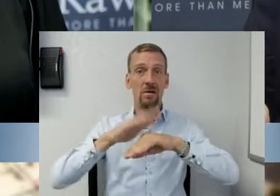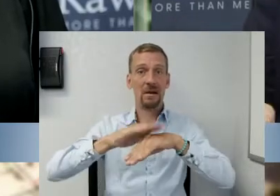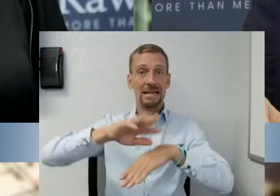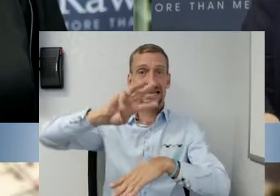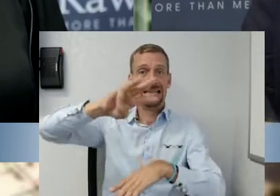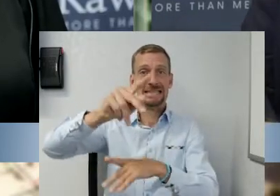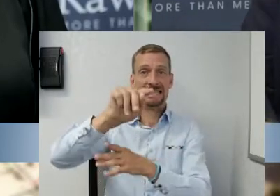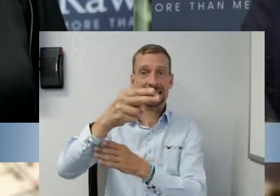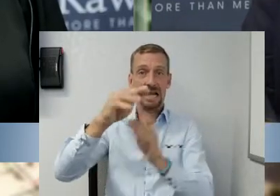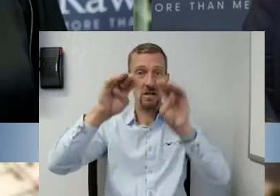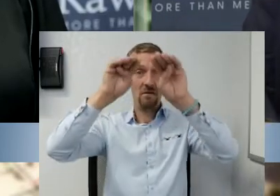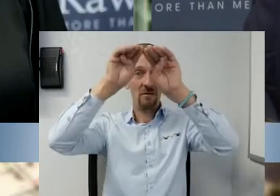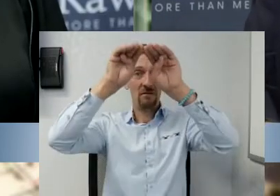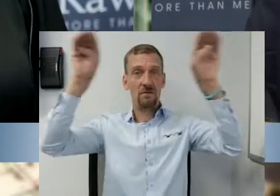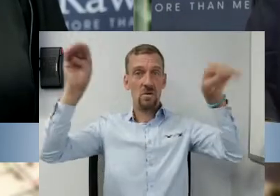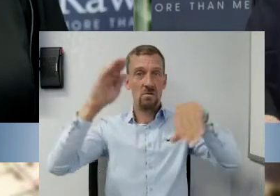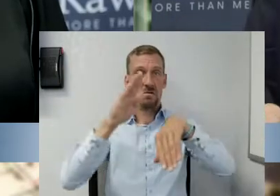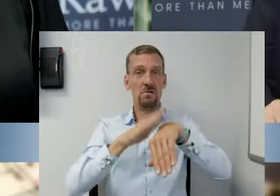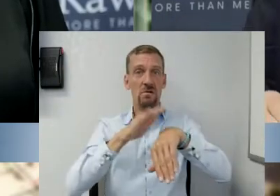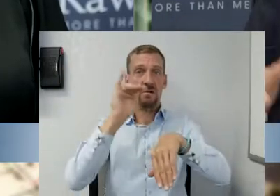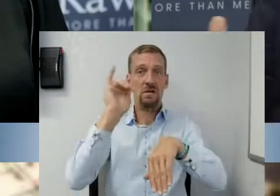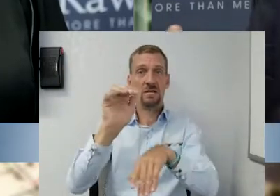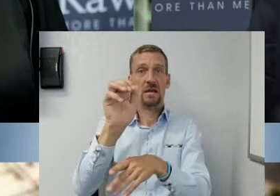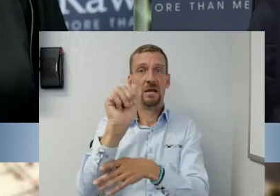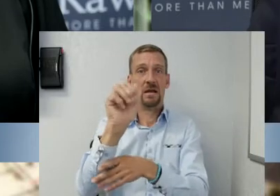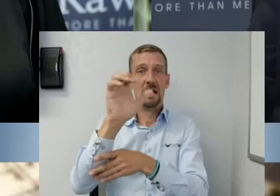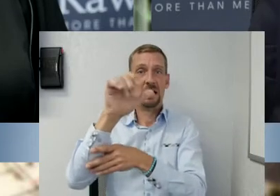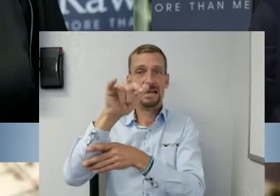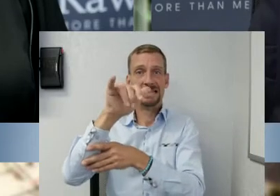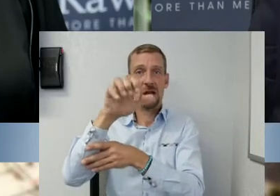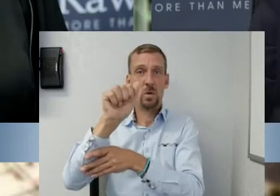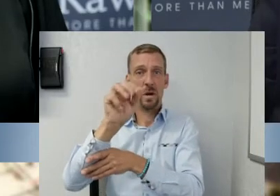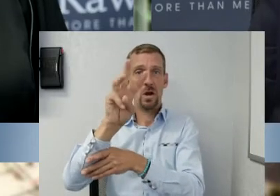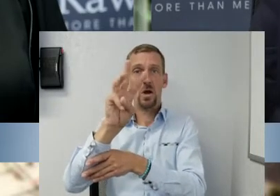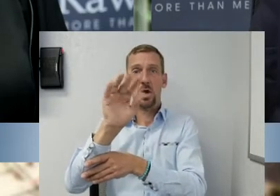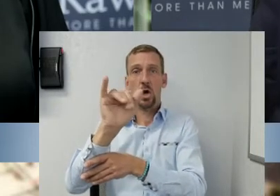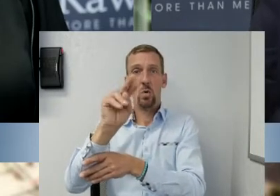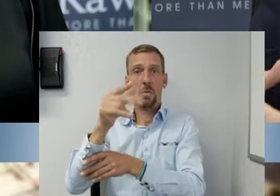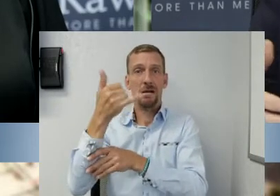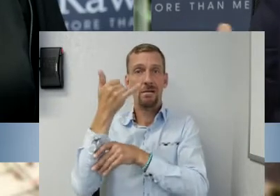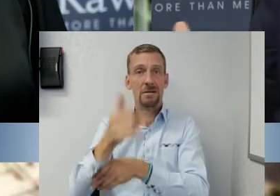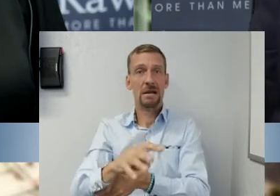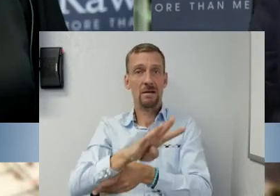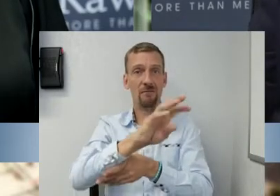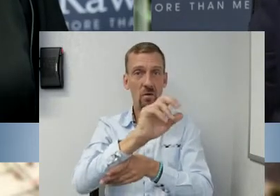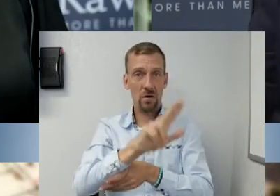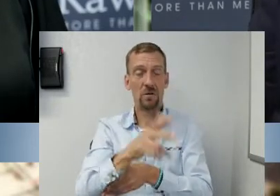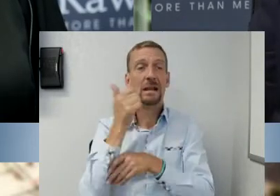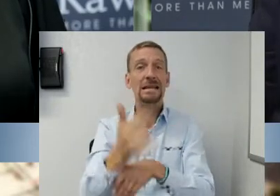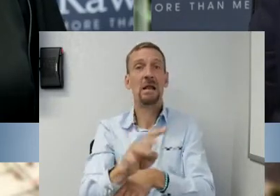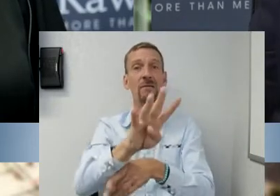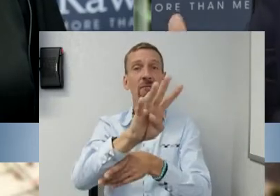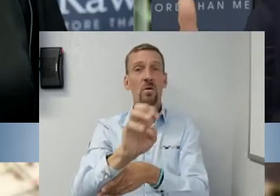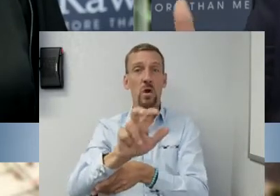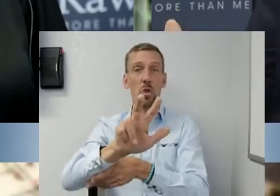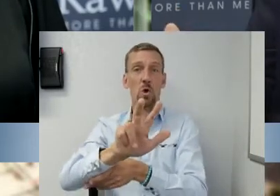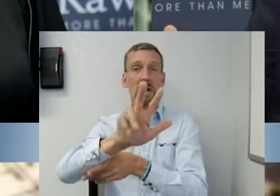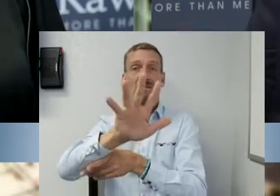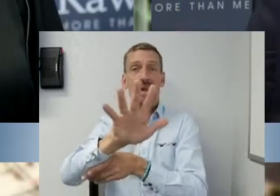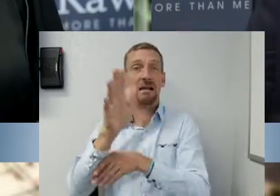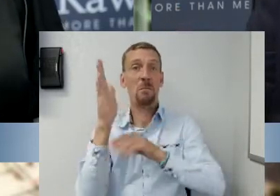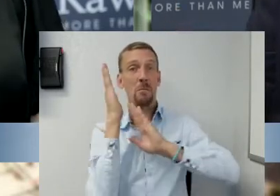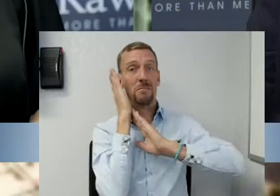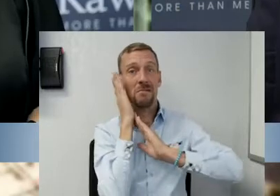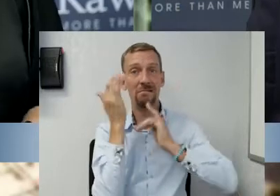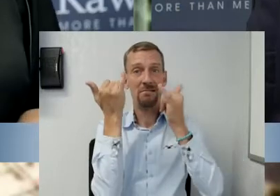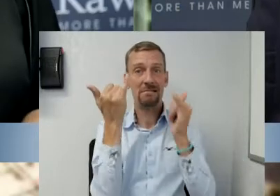6th floor of the Kaweah wing. So we went from having 403 beds to now 435 beds that are